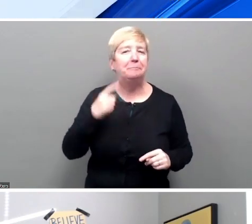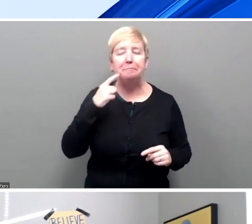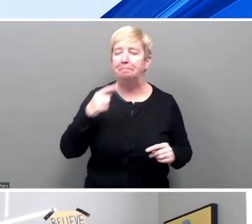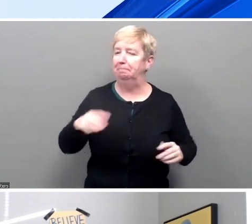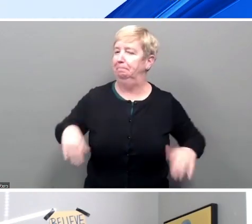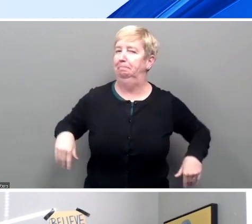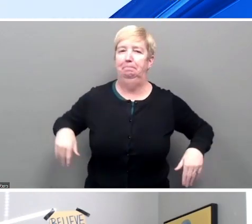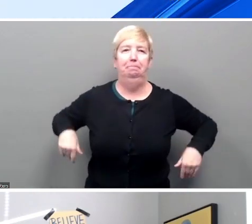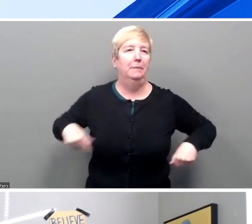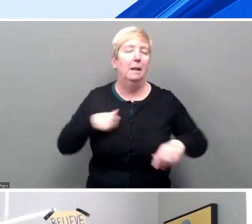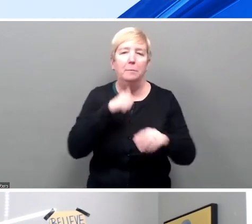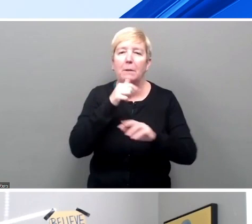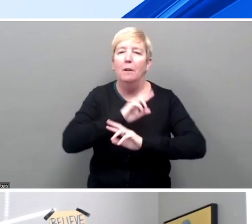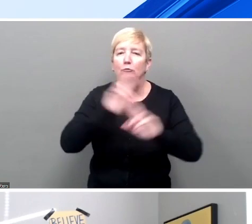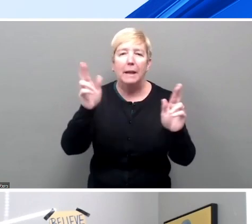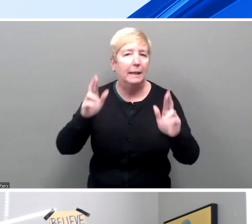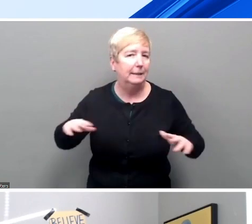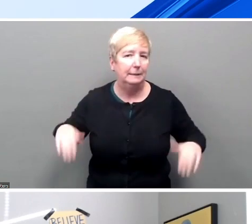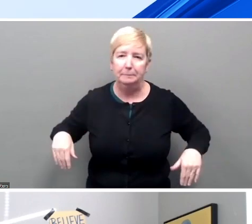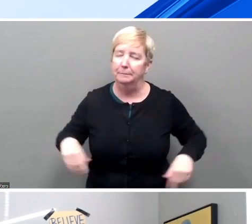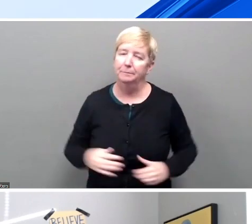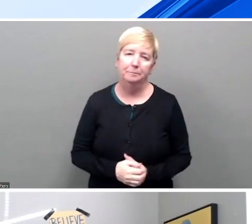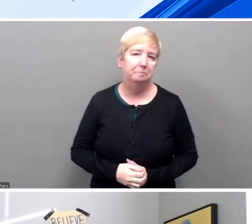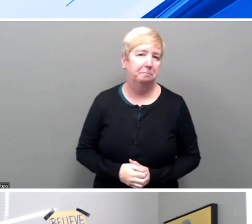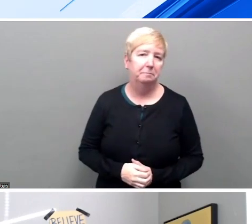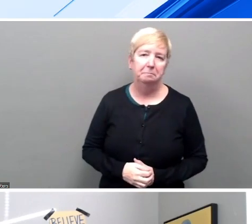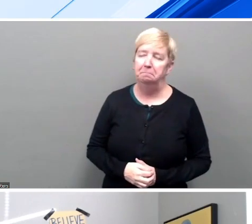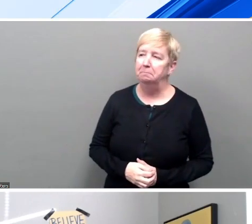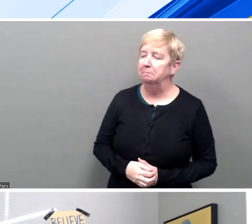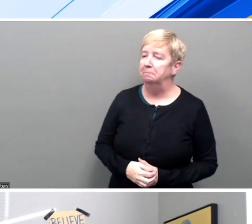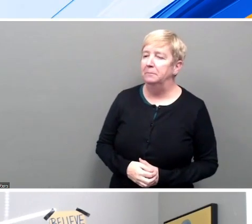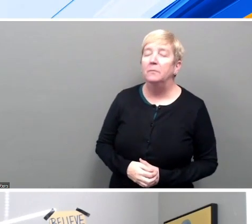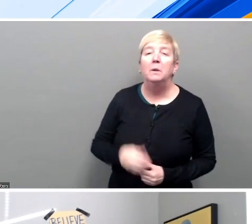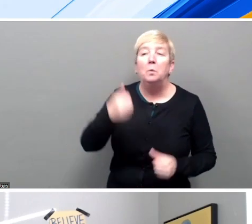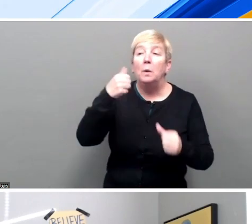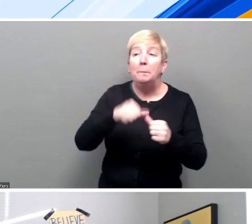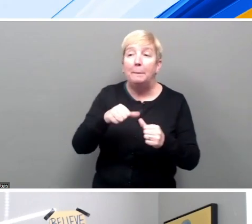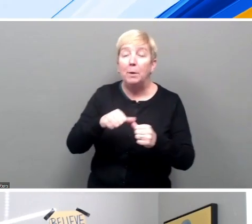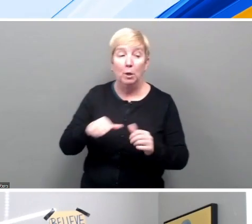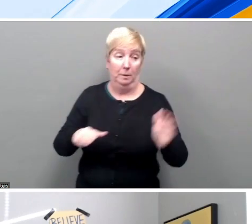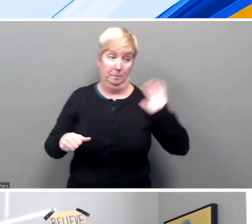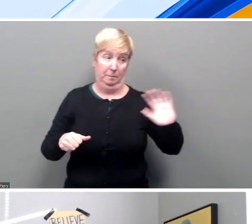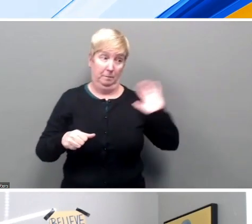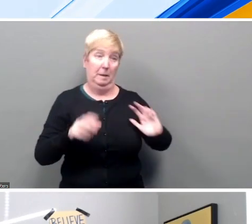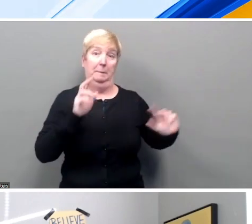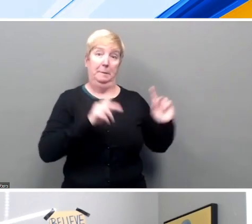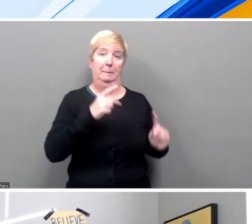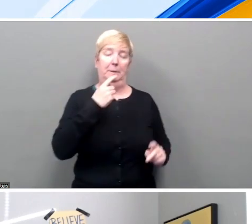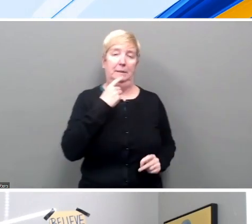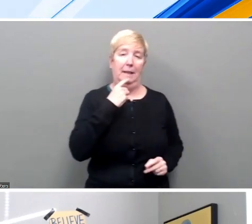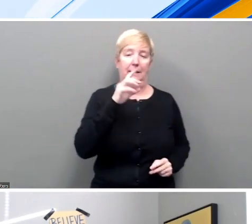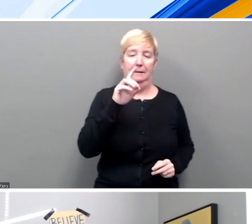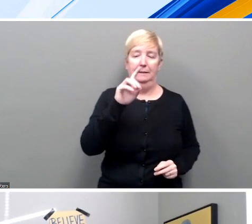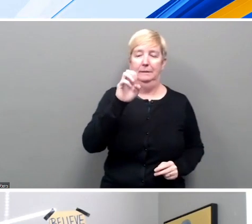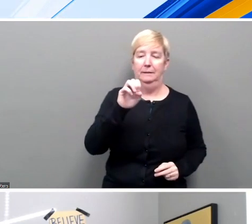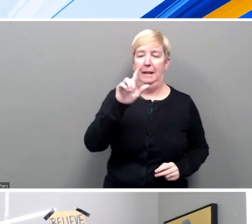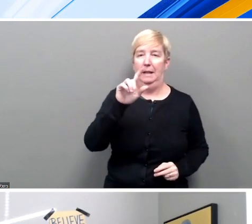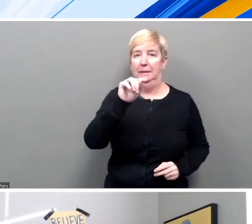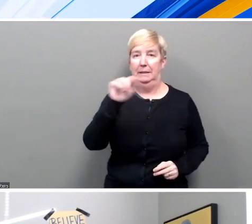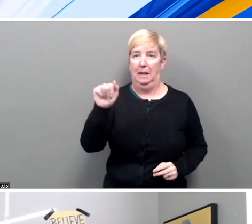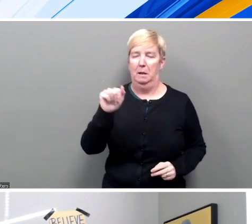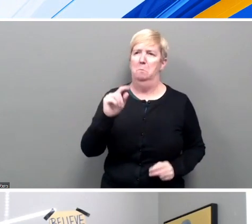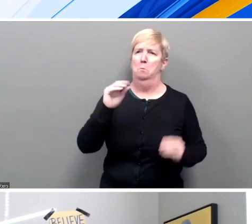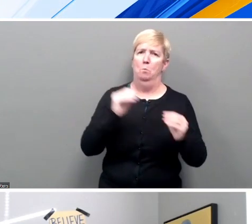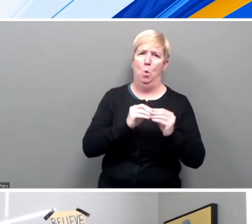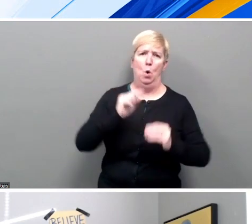what I would like to, if you might remember, there were early reports that Delta was more severe. Now, we didn't see that in New Mexico. We